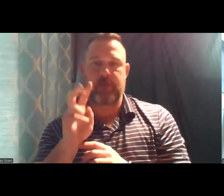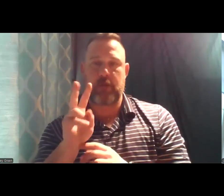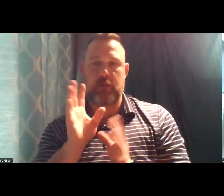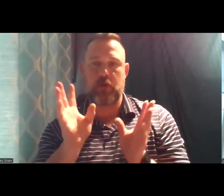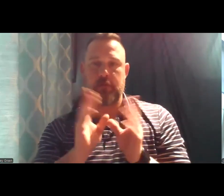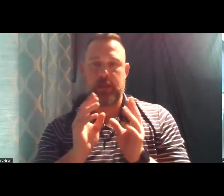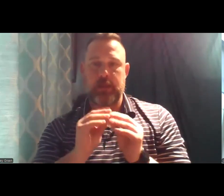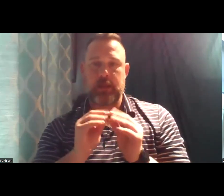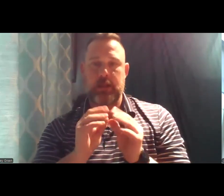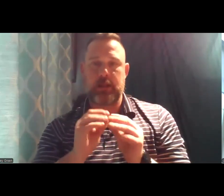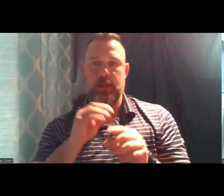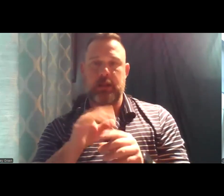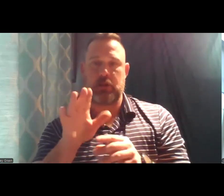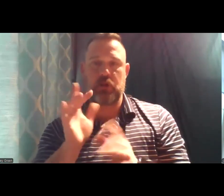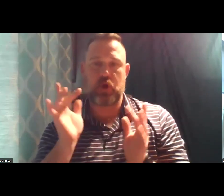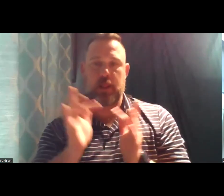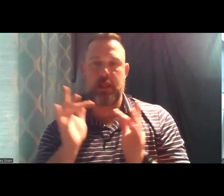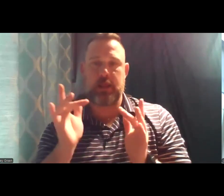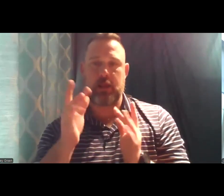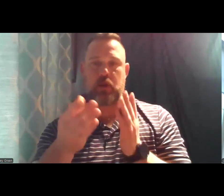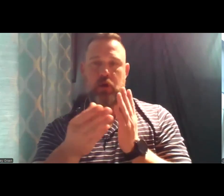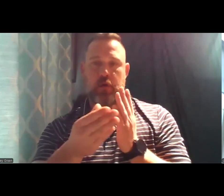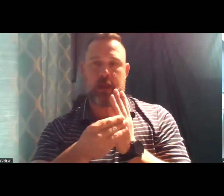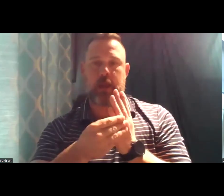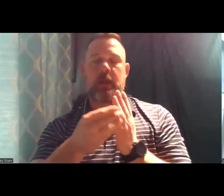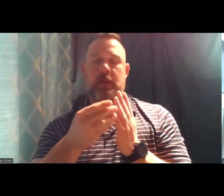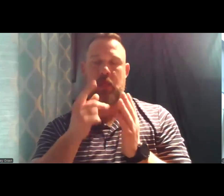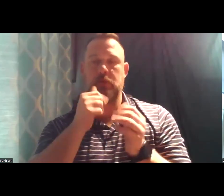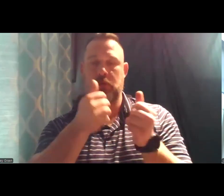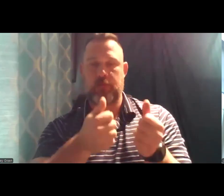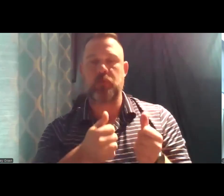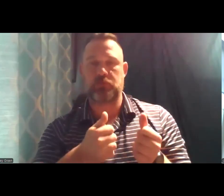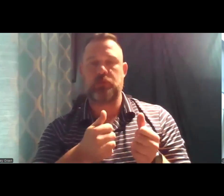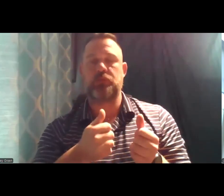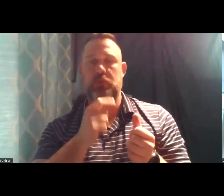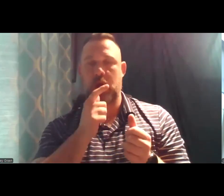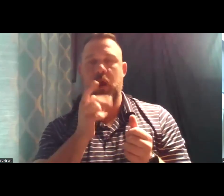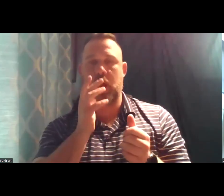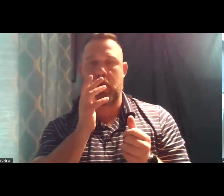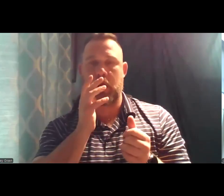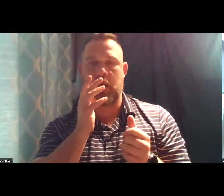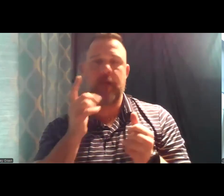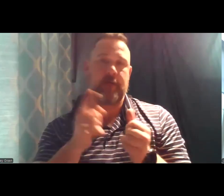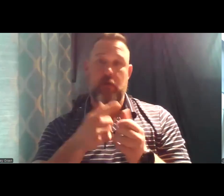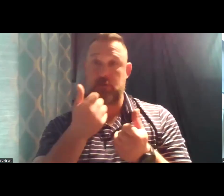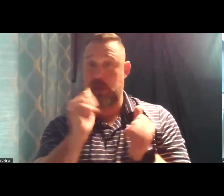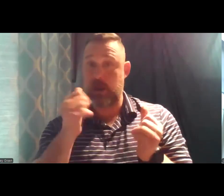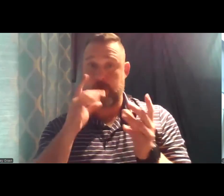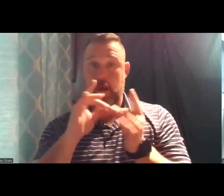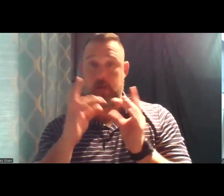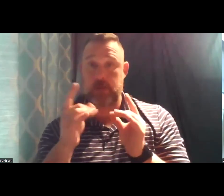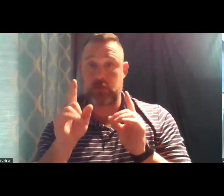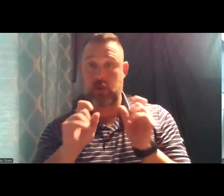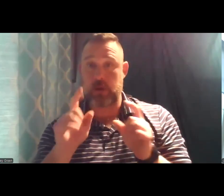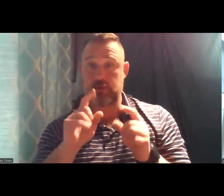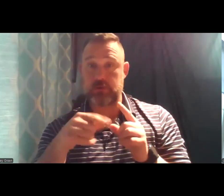in the link on your packet, and they're also posted. But I would entertain, first of all, does anybody have any comments or